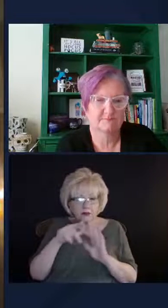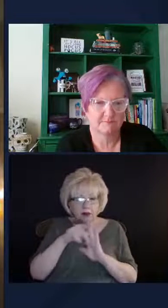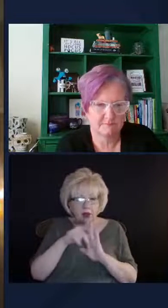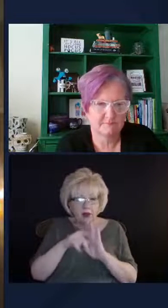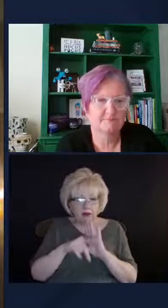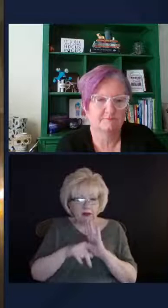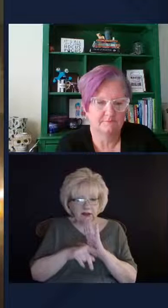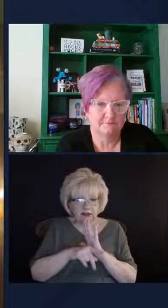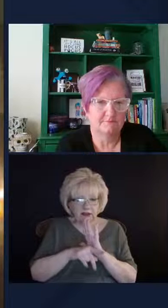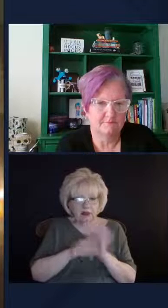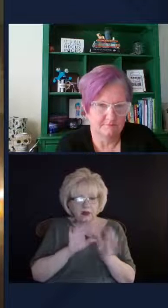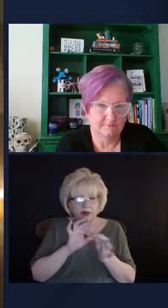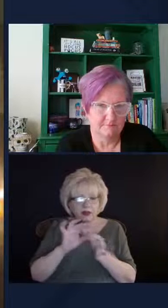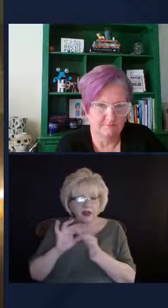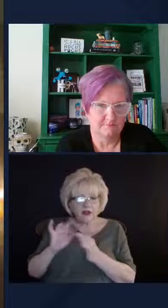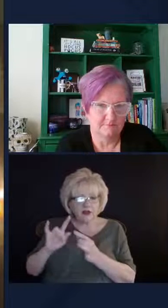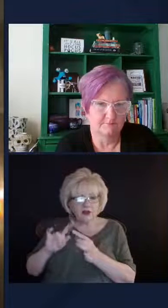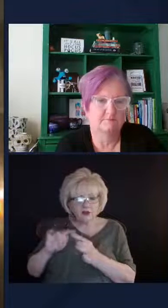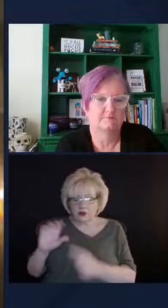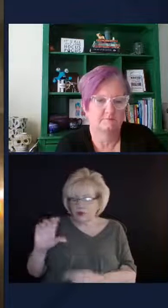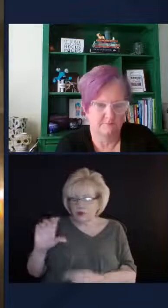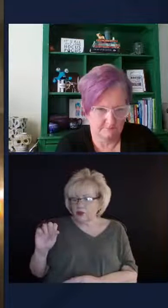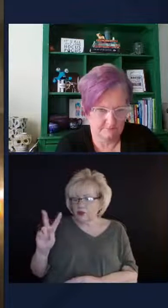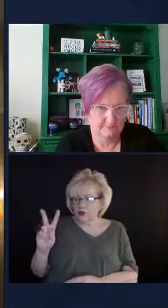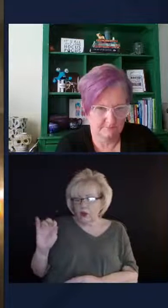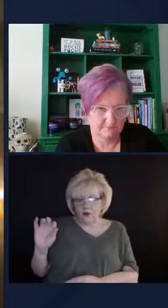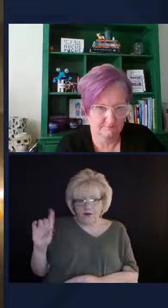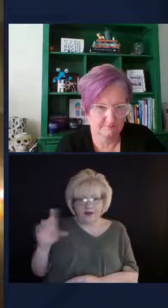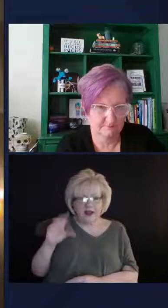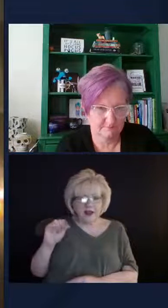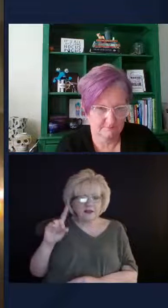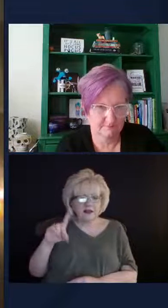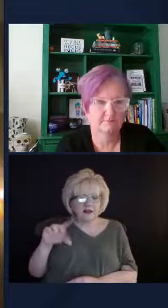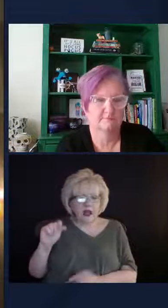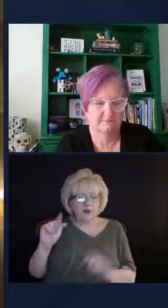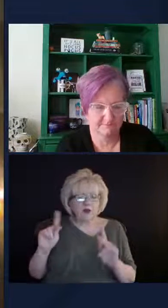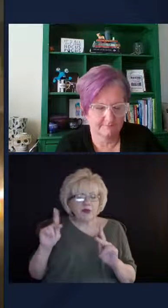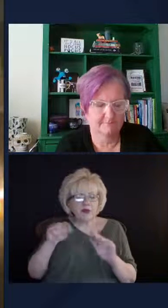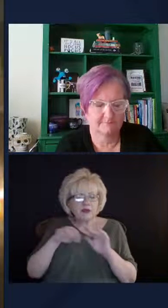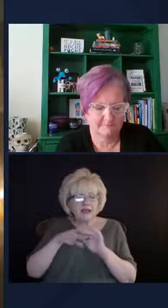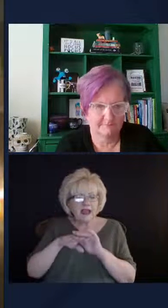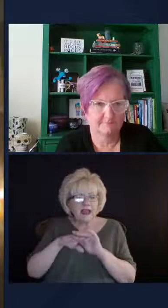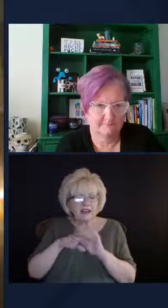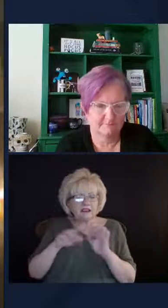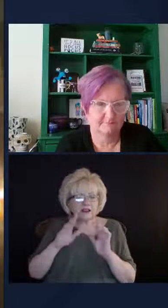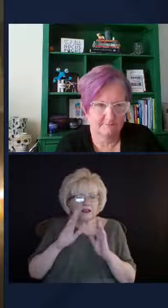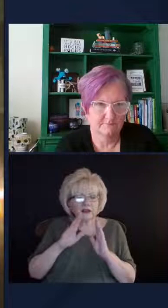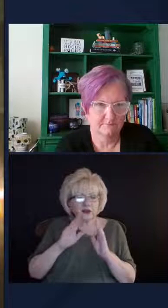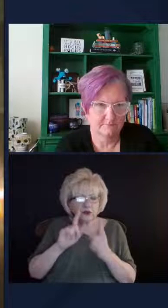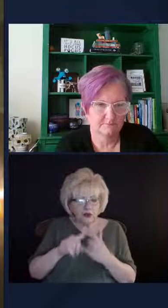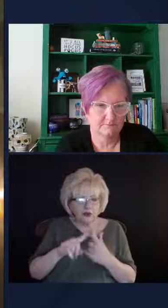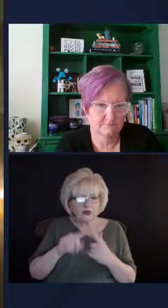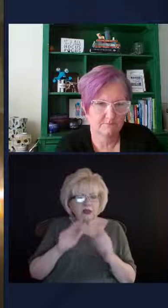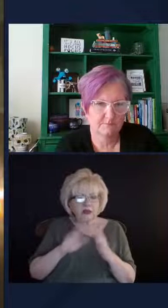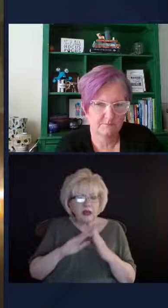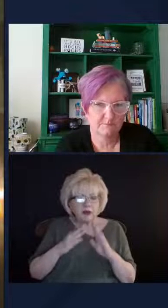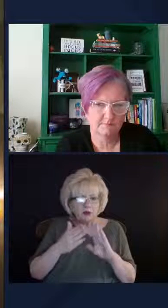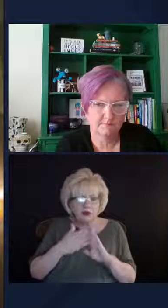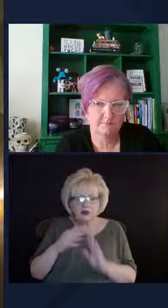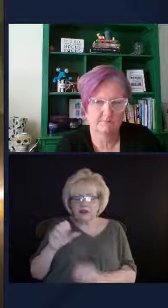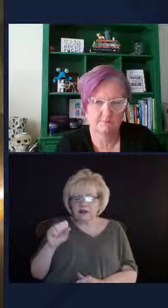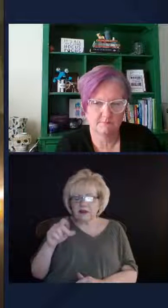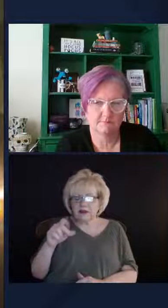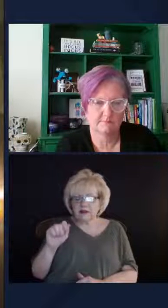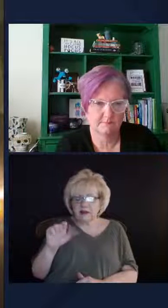to COVID and disabled people's access to community spaces. Um, Housing is